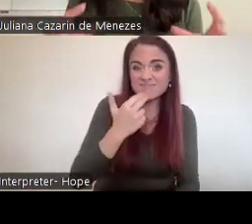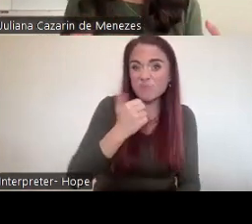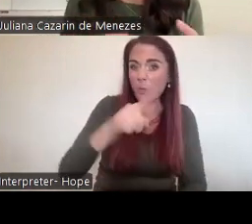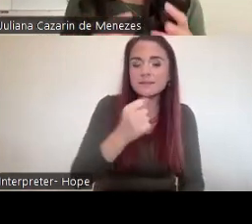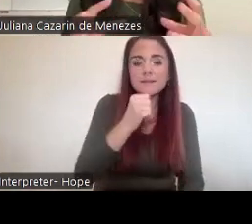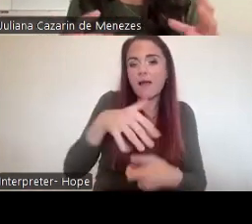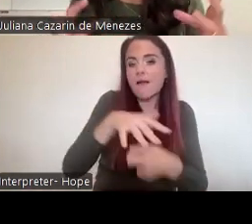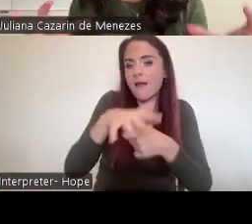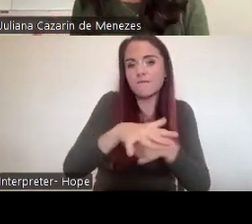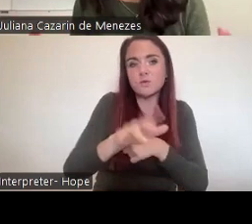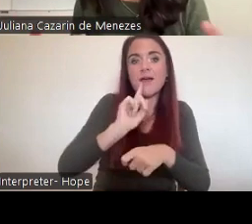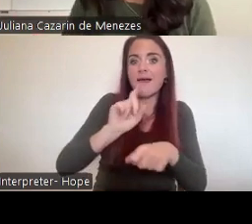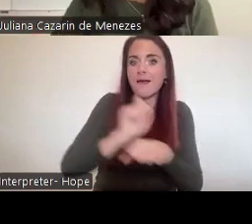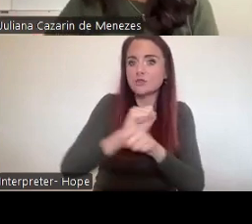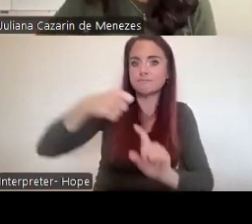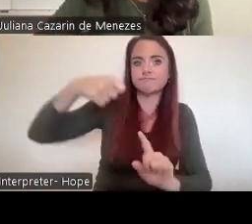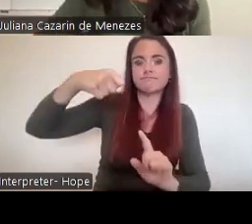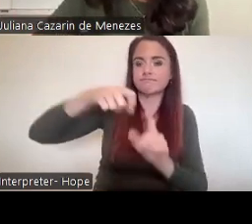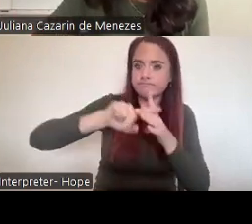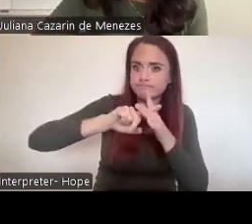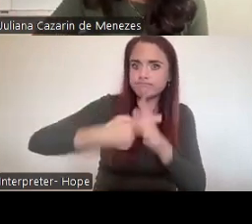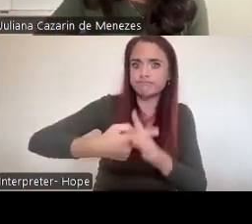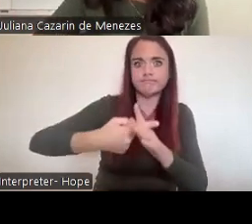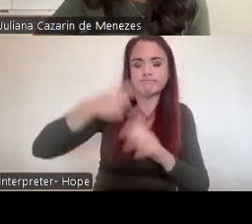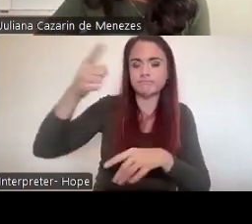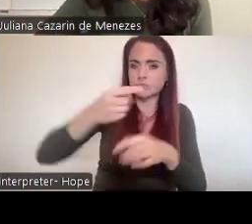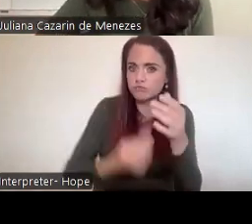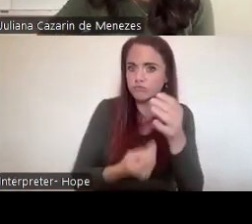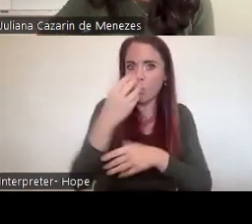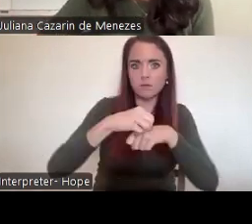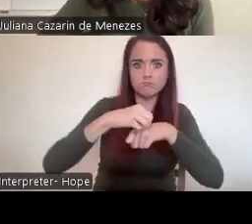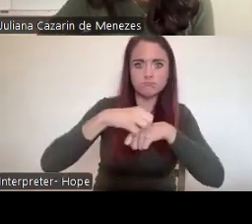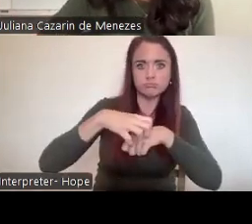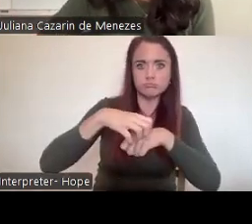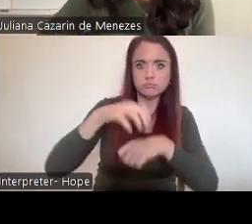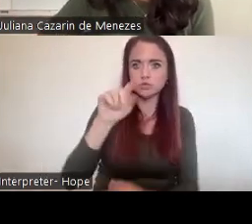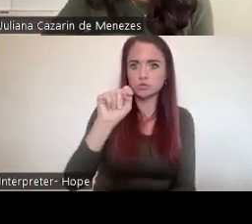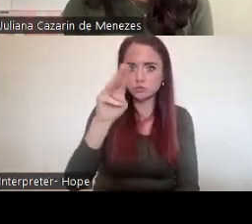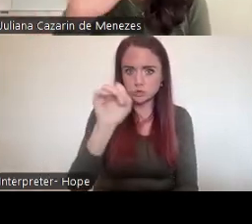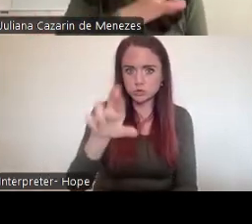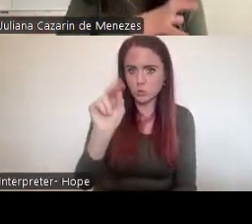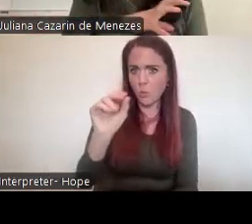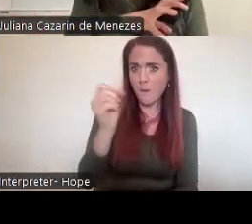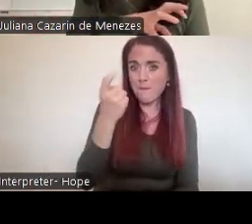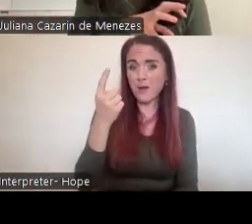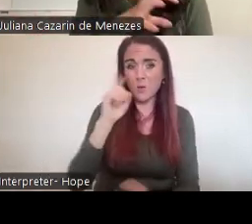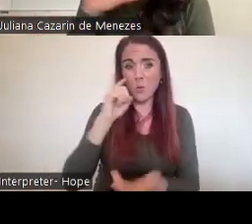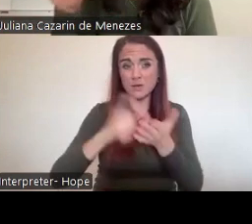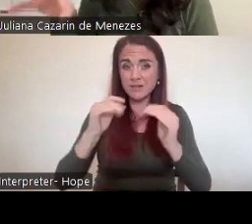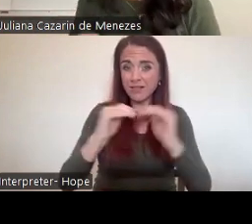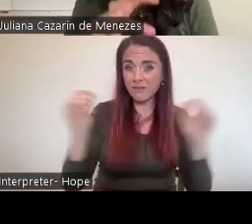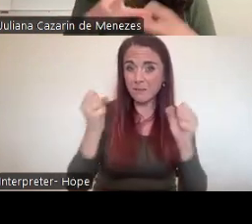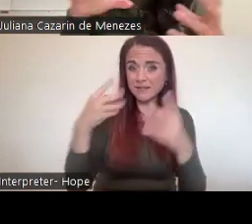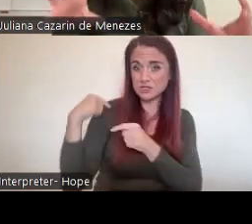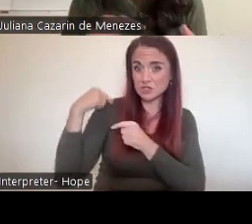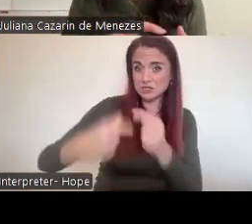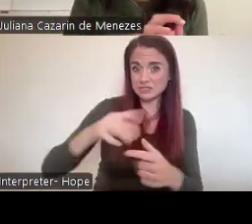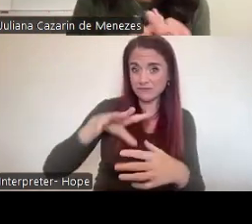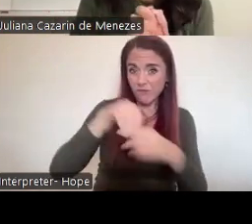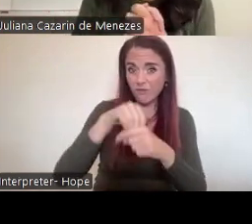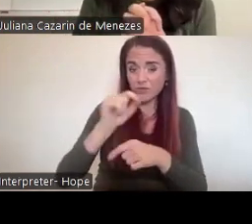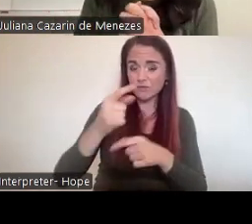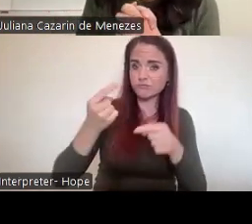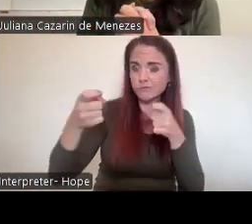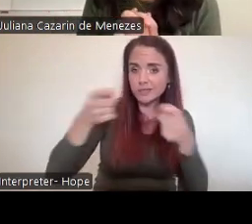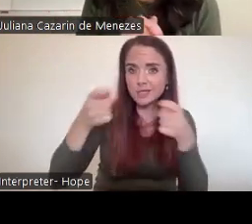to induce the formation of tumors, we observed that the levels of many of those genes involved in the regulation